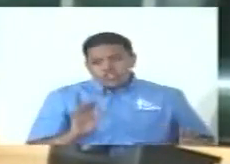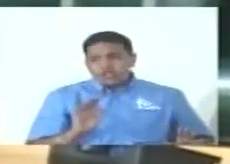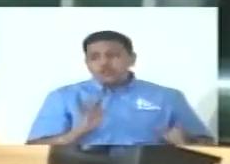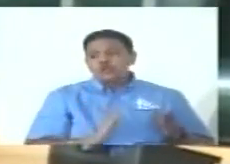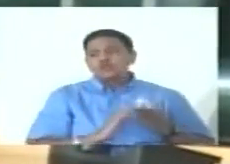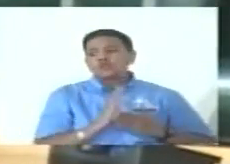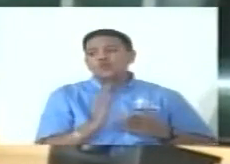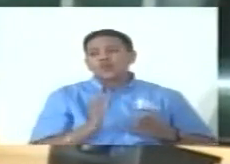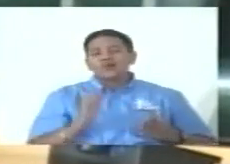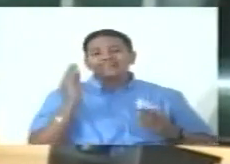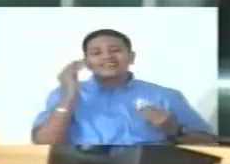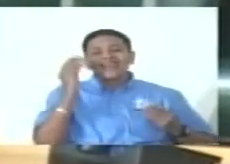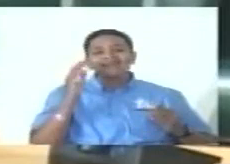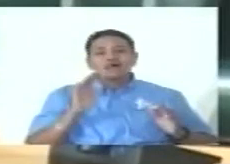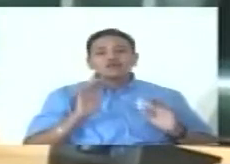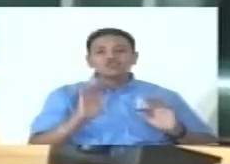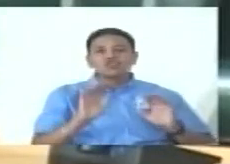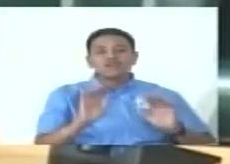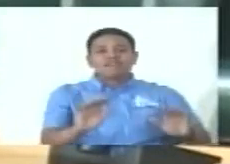driven data